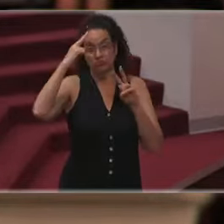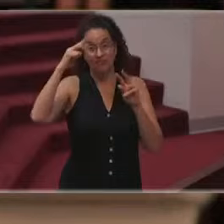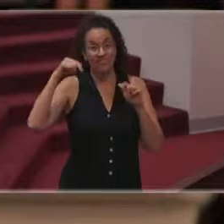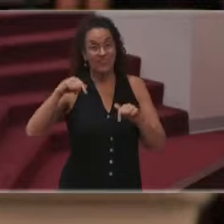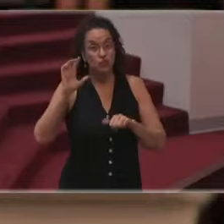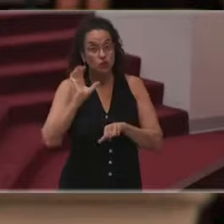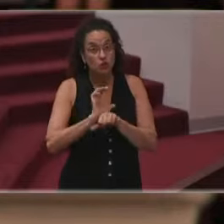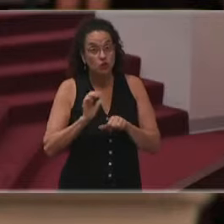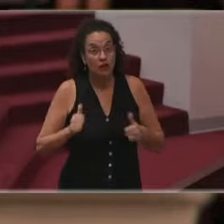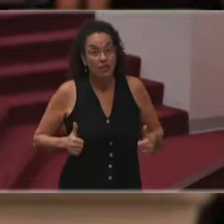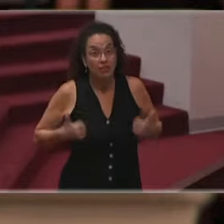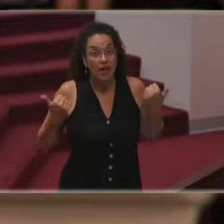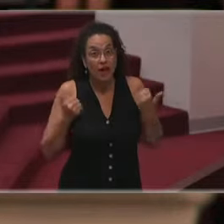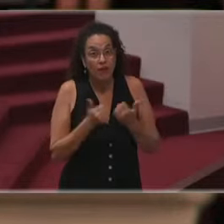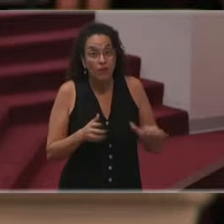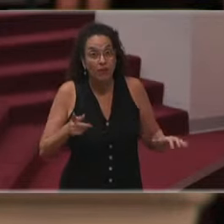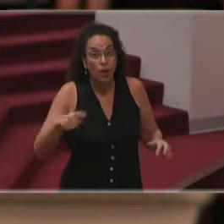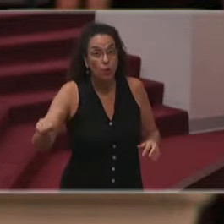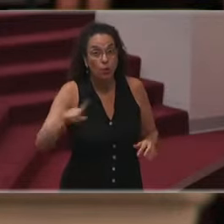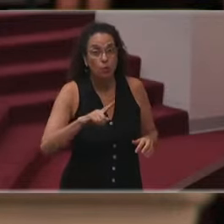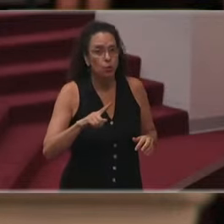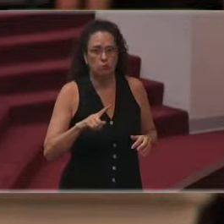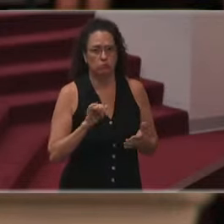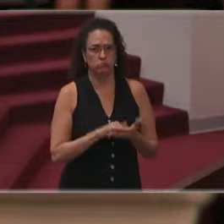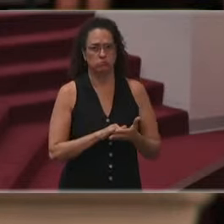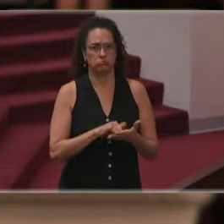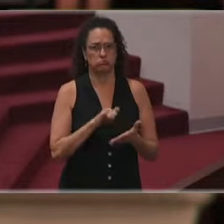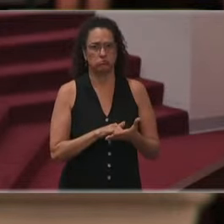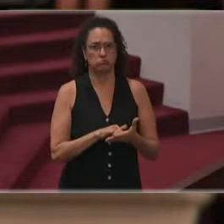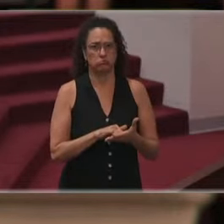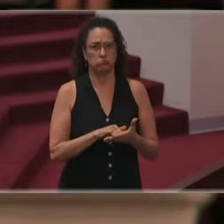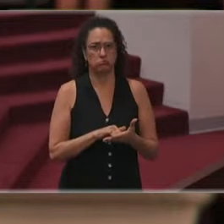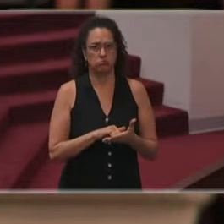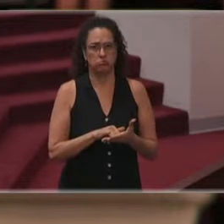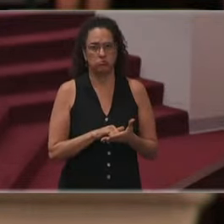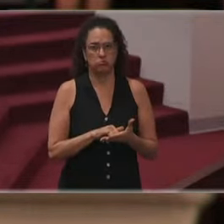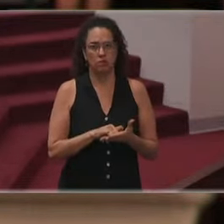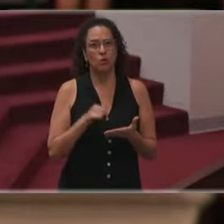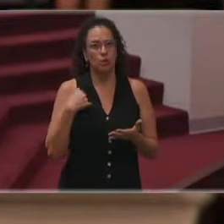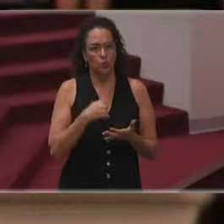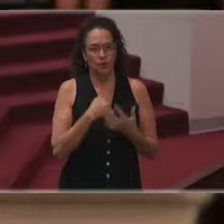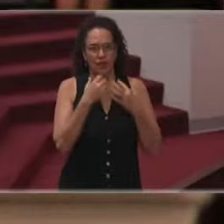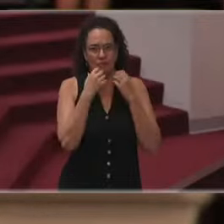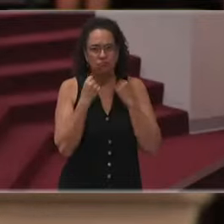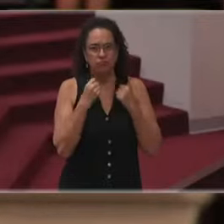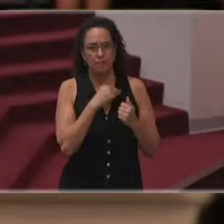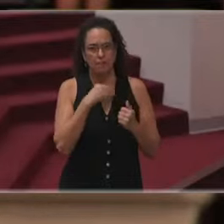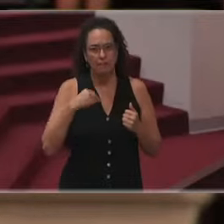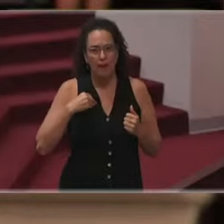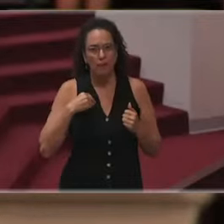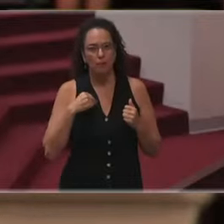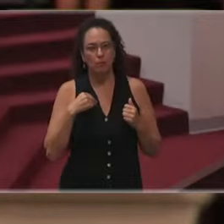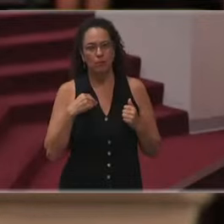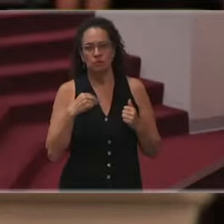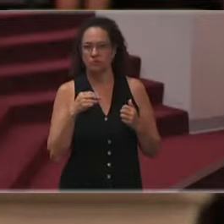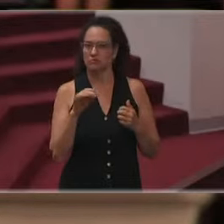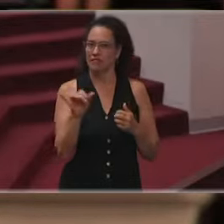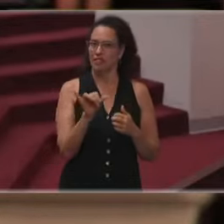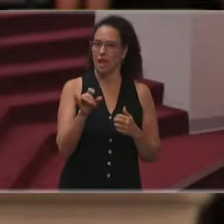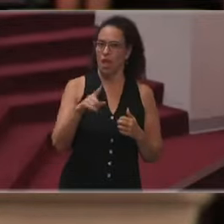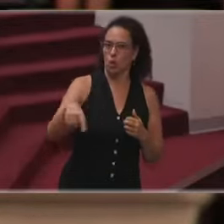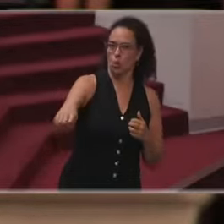would not be where it is today if we did not have members like you all who worked hard over the years, who